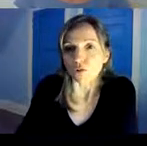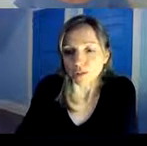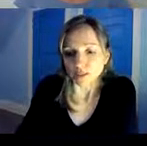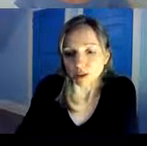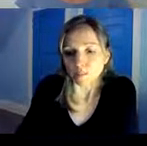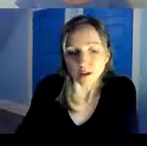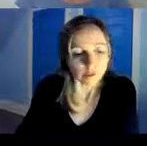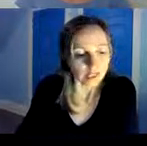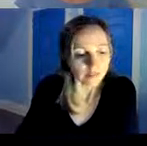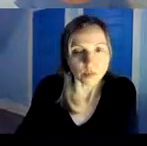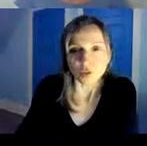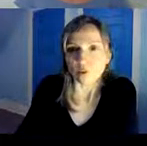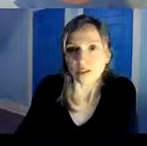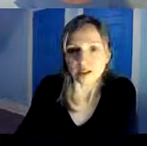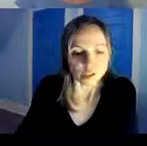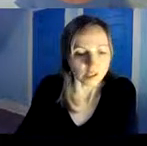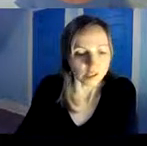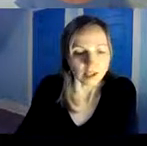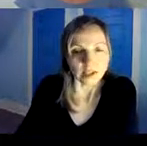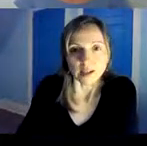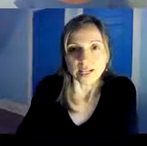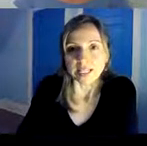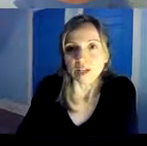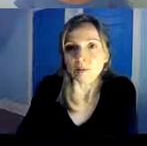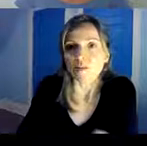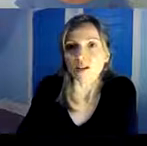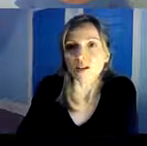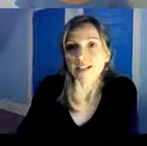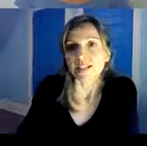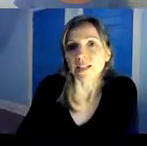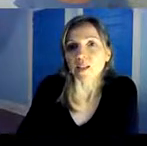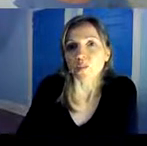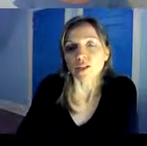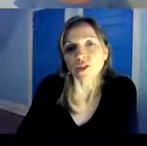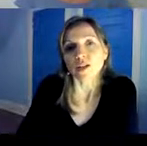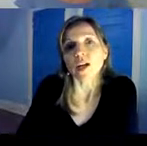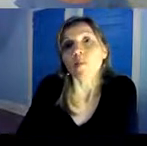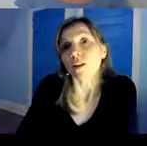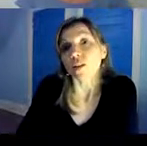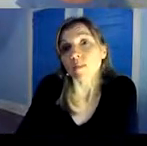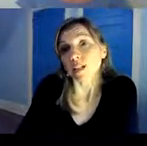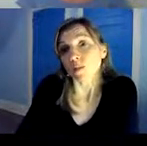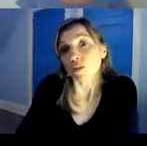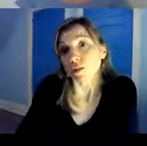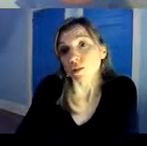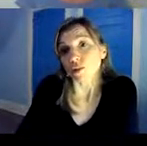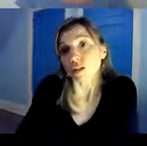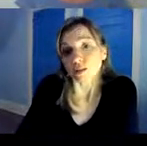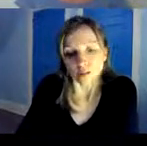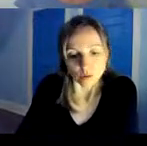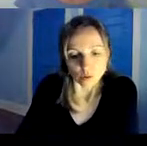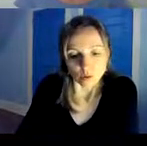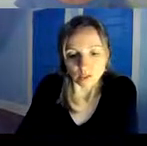has alternate compound leaves with serrated edges. And sometimes it's variegated like in this picture, but other times it can be solid